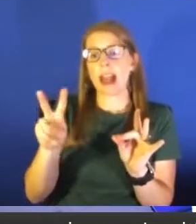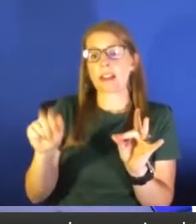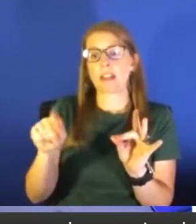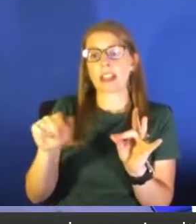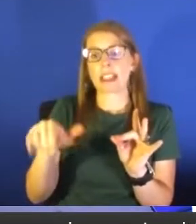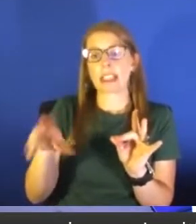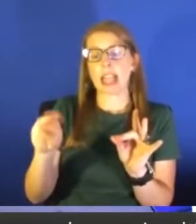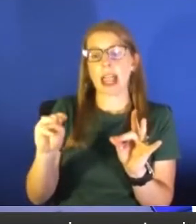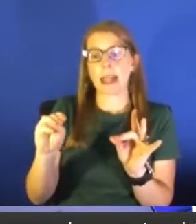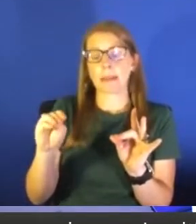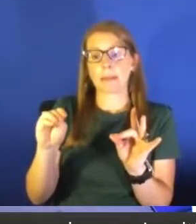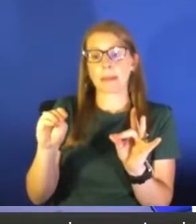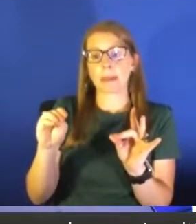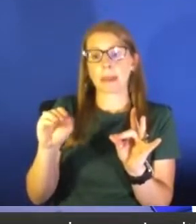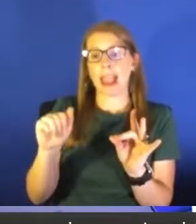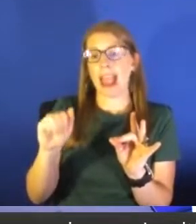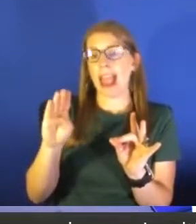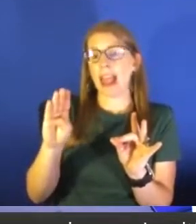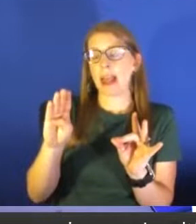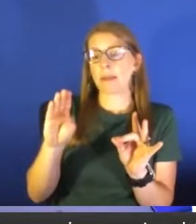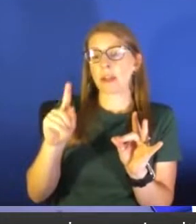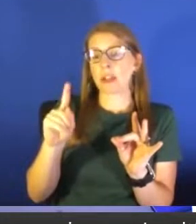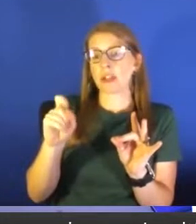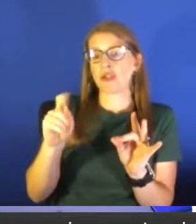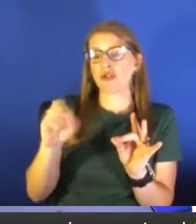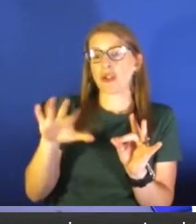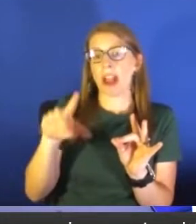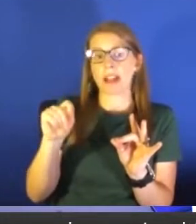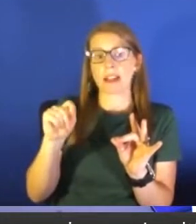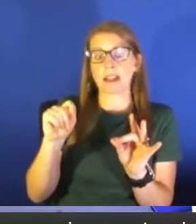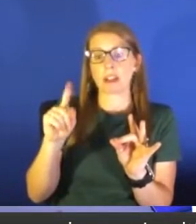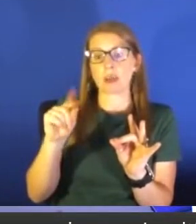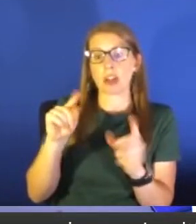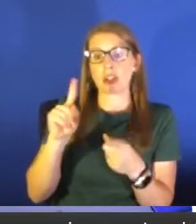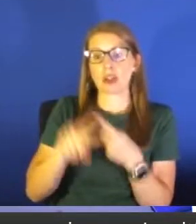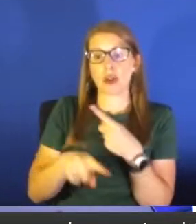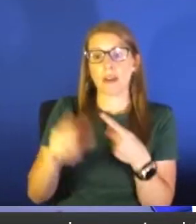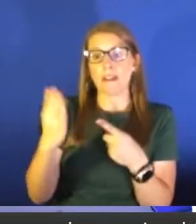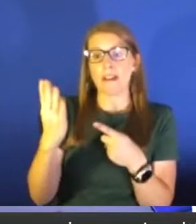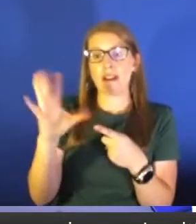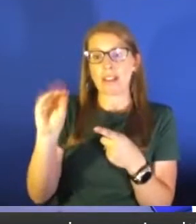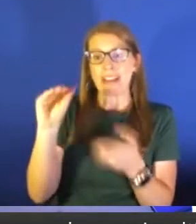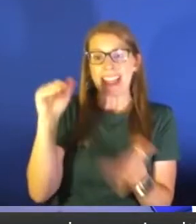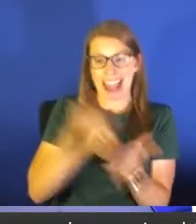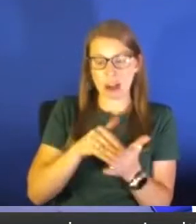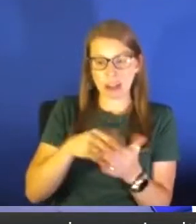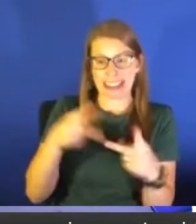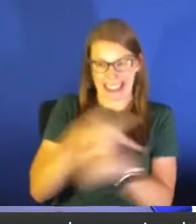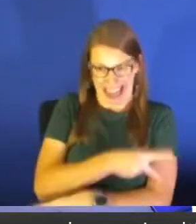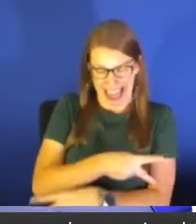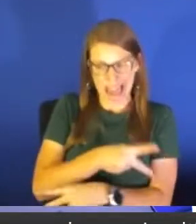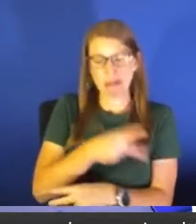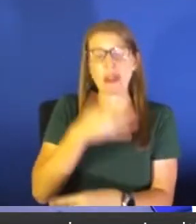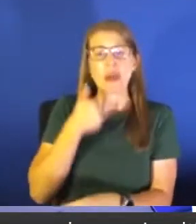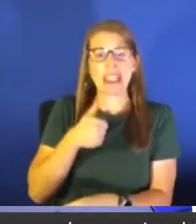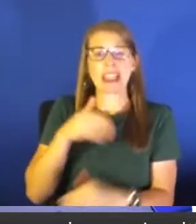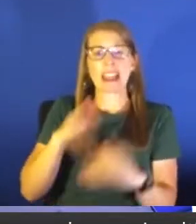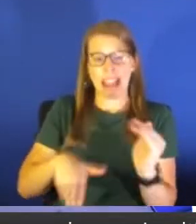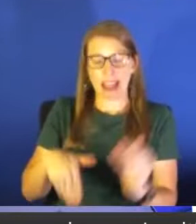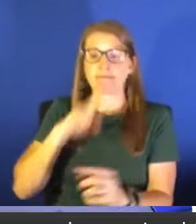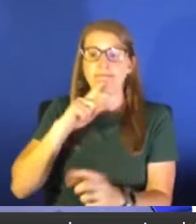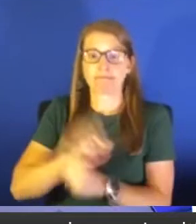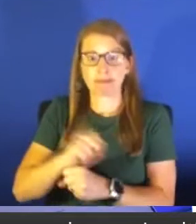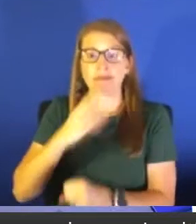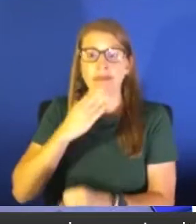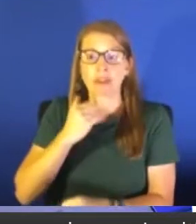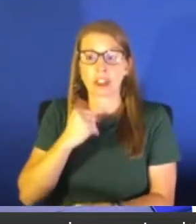extract, said to be 20 to 50,000 times sweeter than sugar. I can't even wrap my